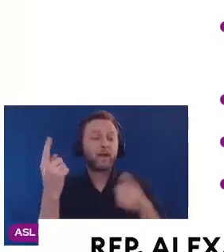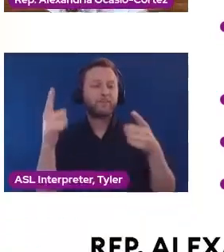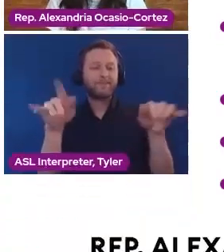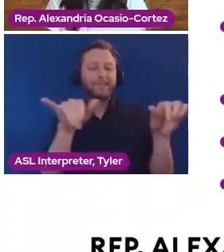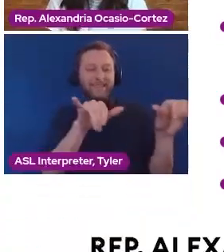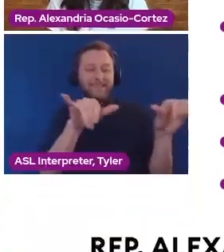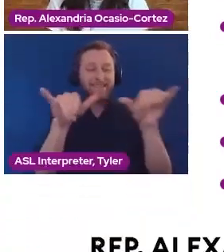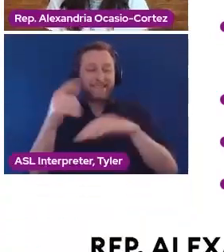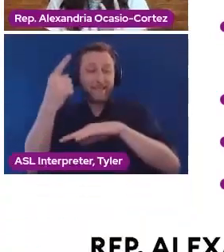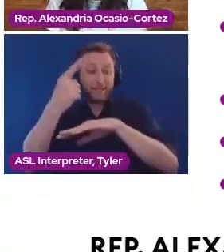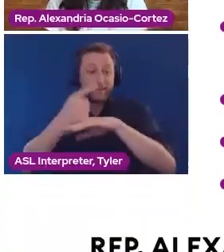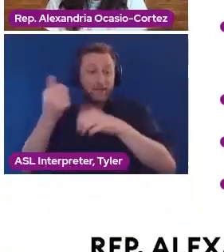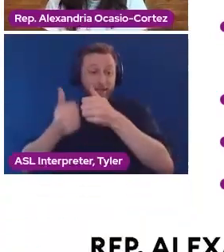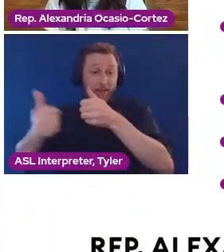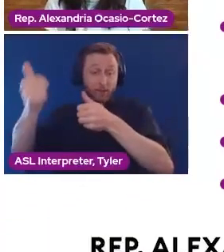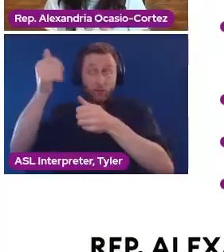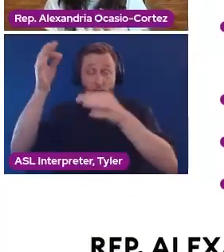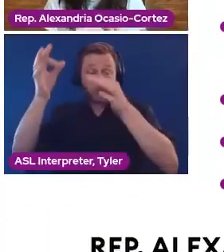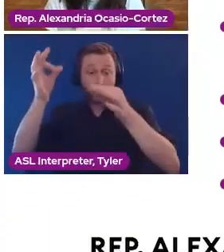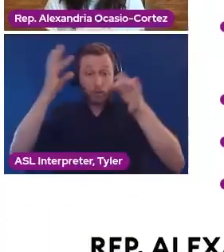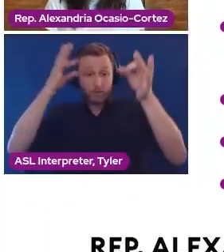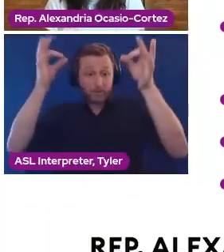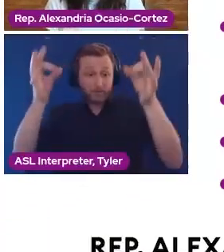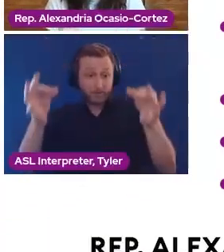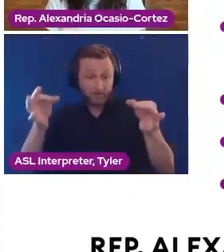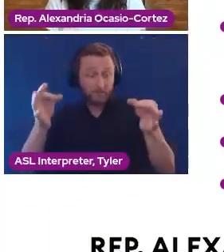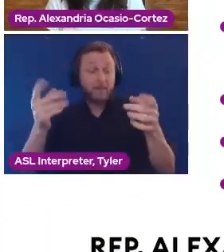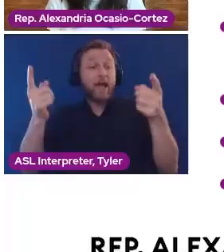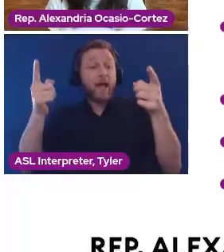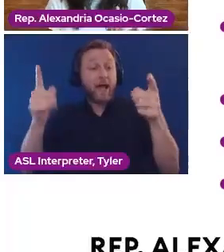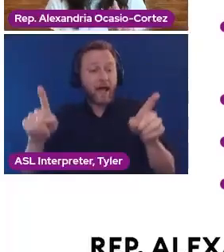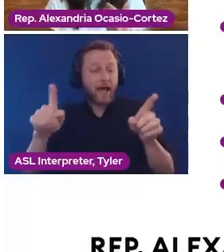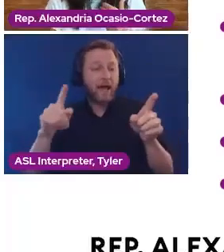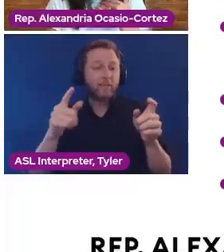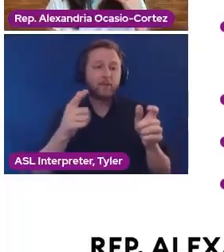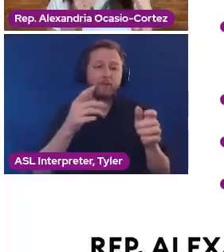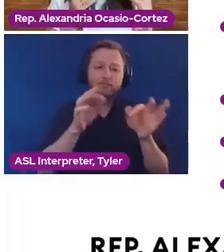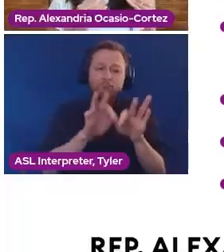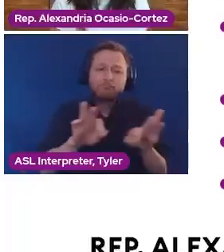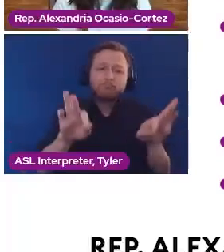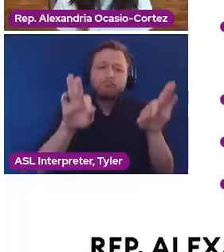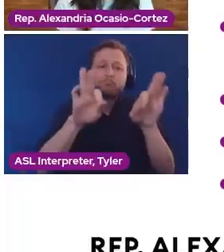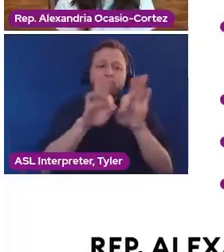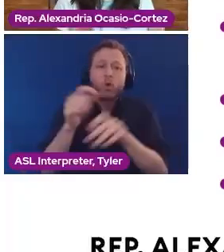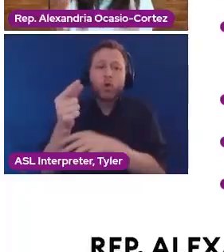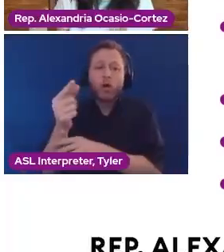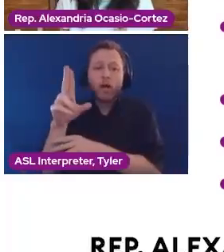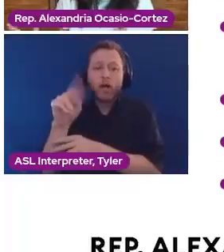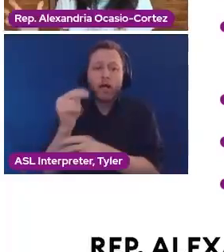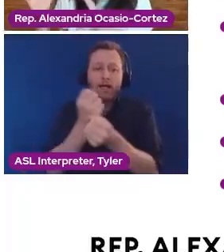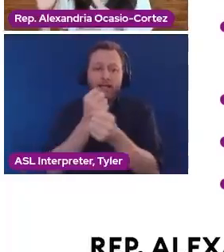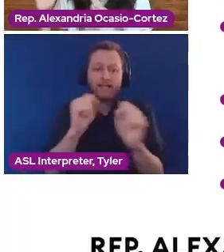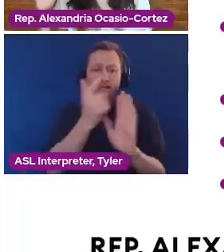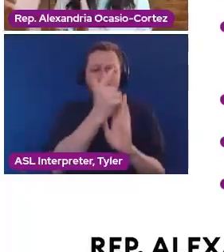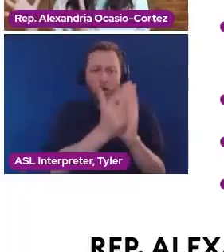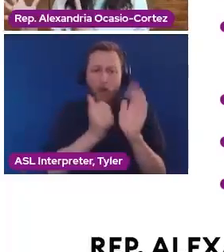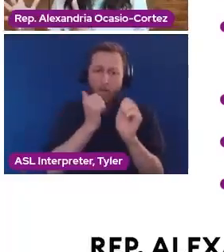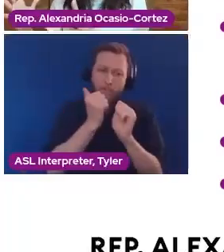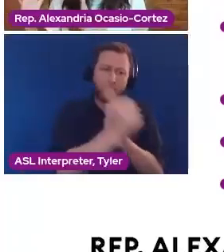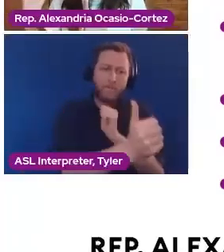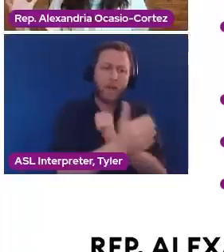we actually did pass landmark gun safety legislation. You may not have heard about it because of